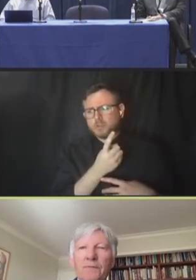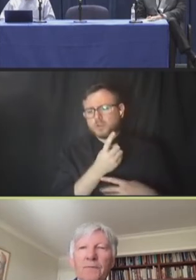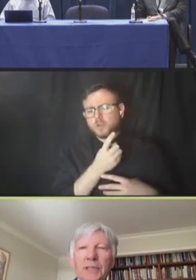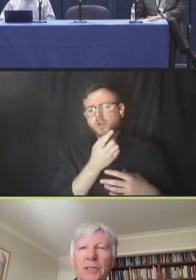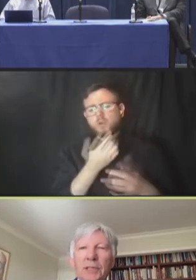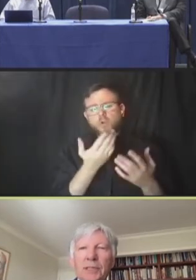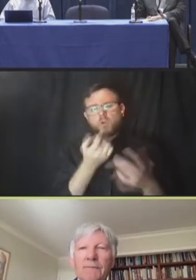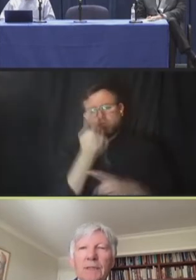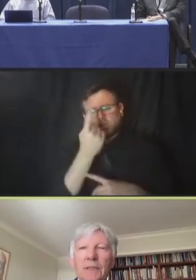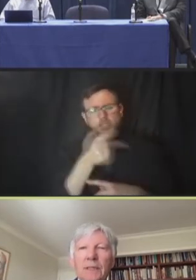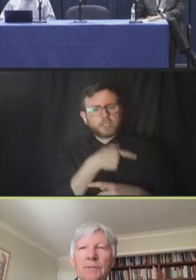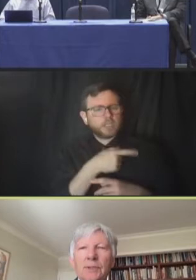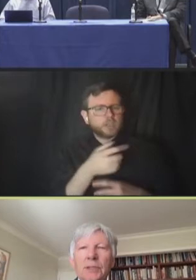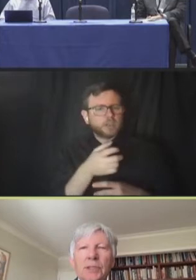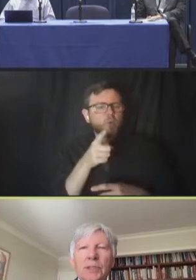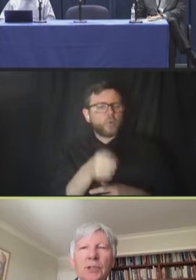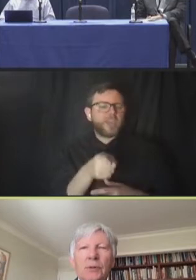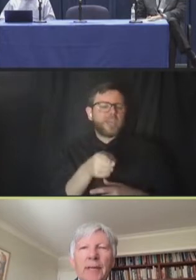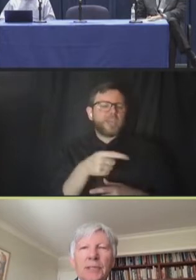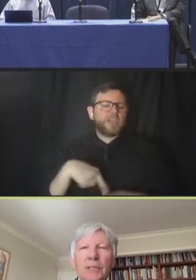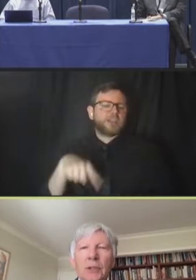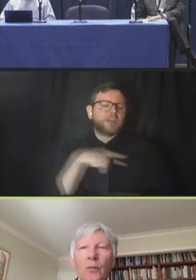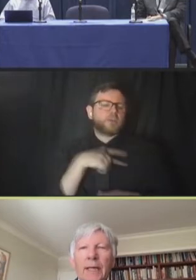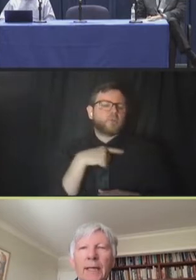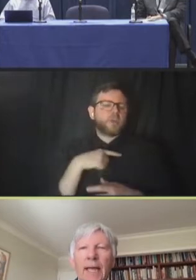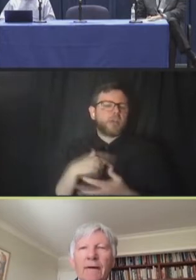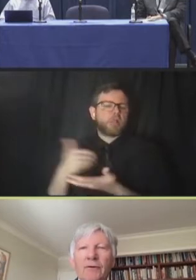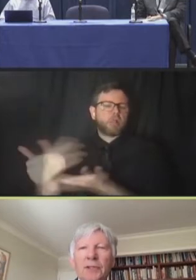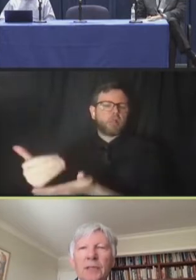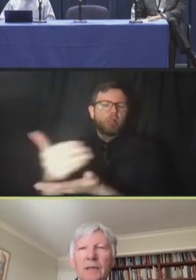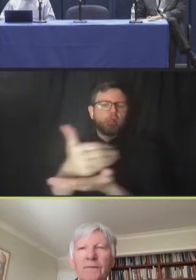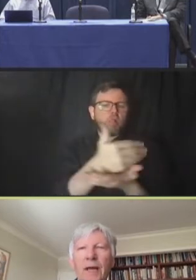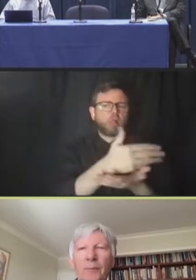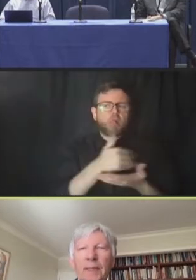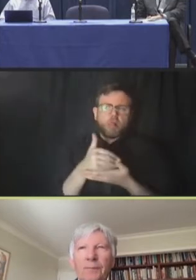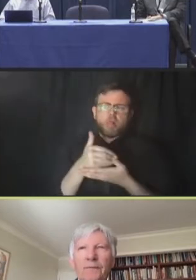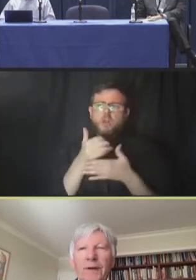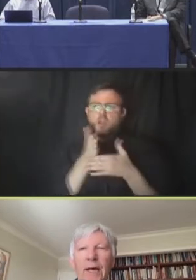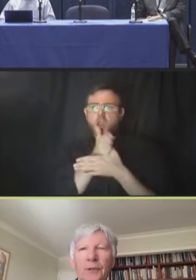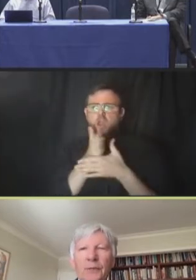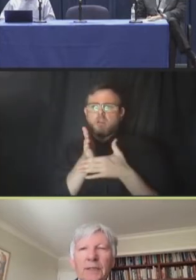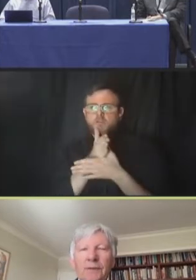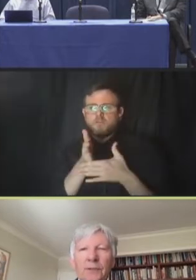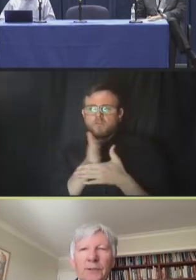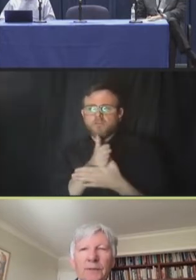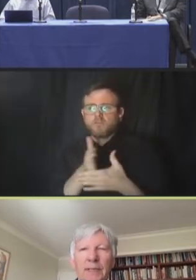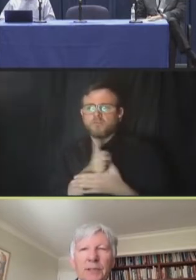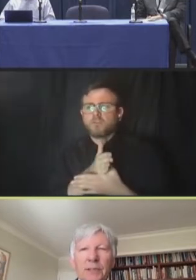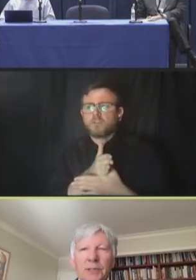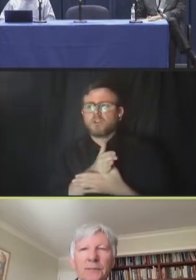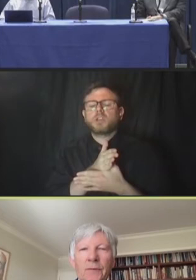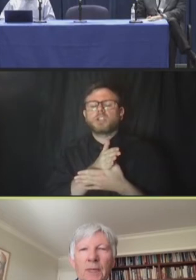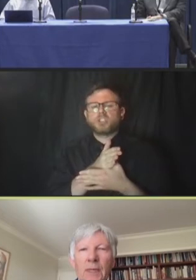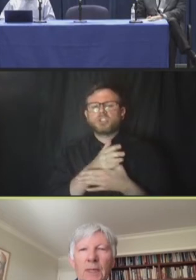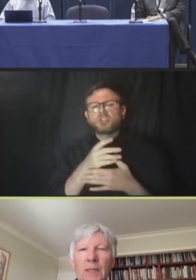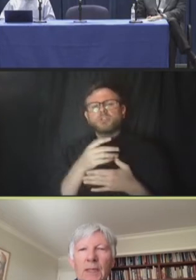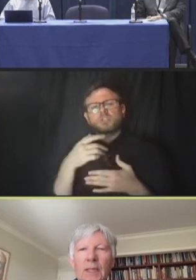average information that's given to them. So decisions are based on the weighted average of how people value individual